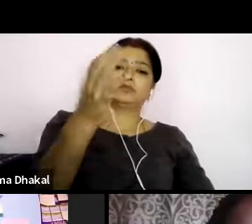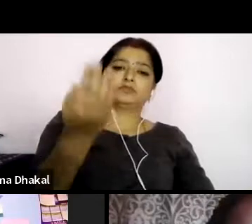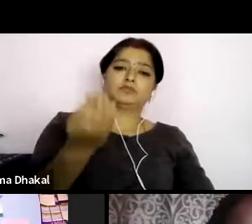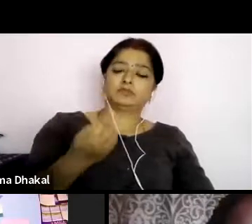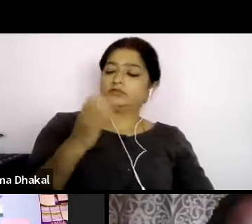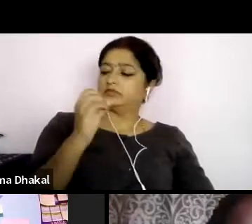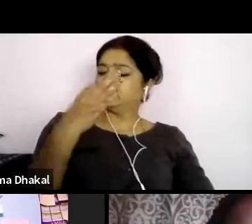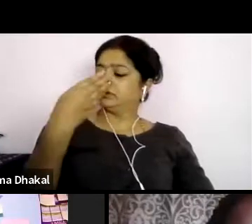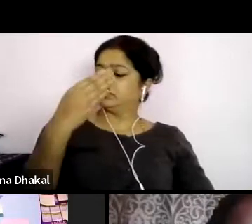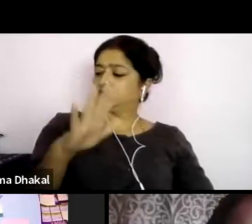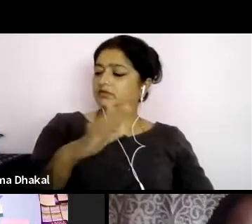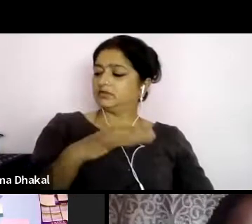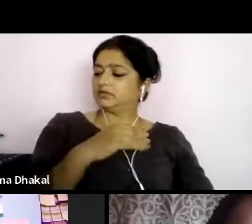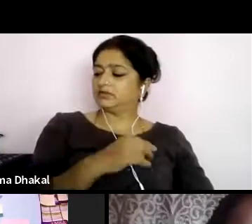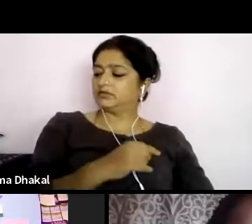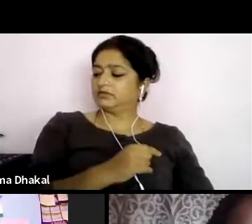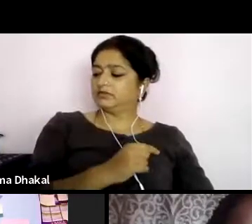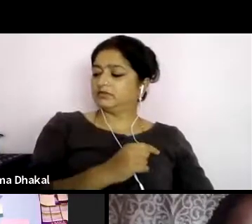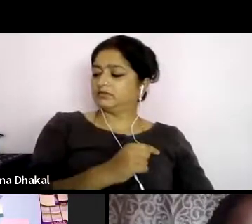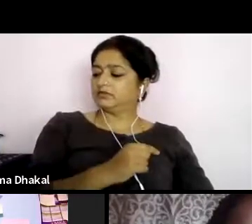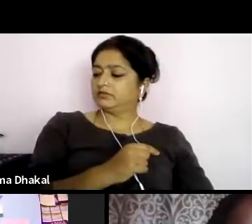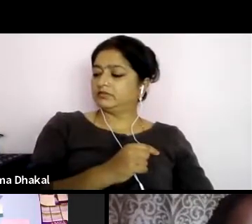I think I could take a stab at that one.